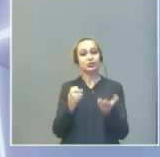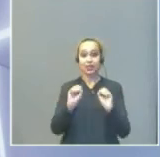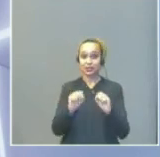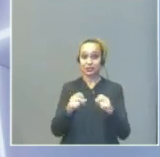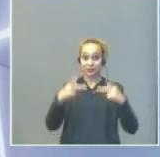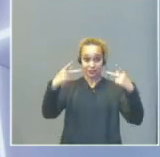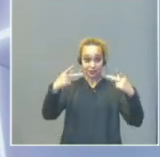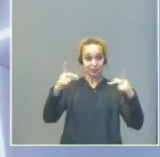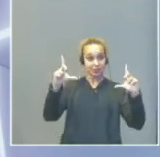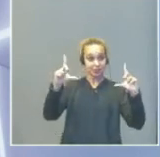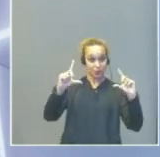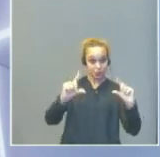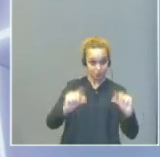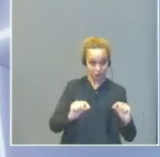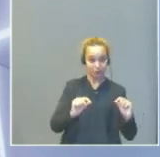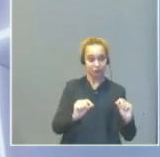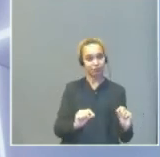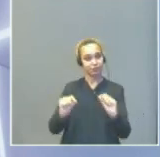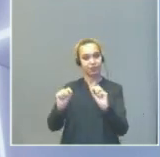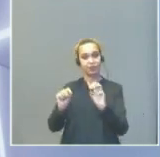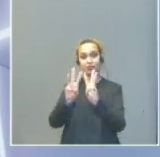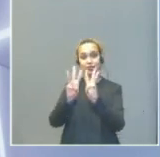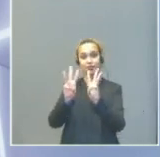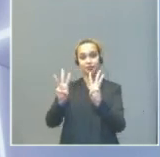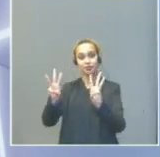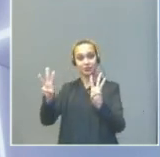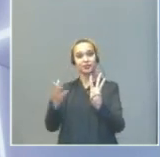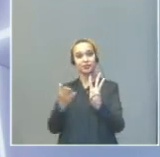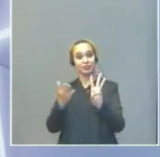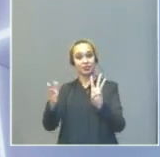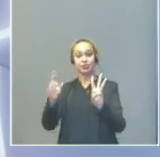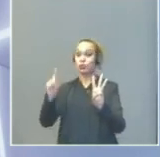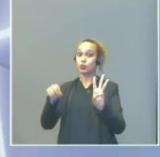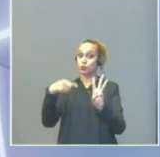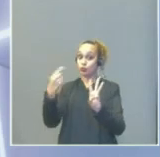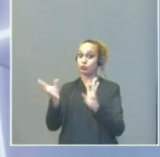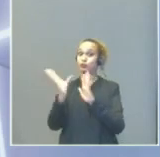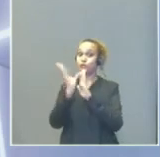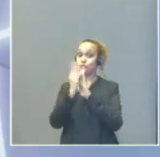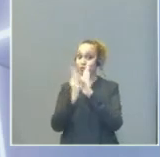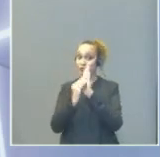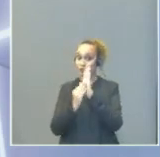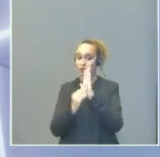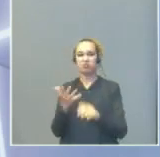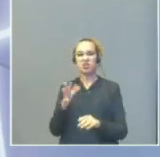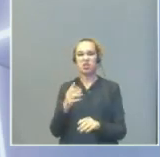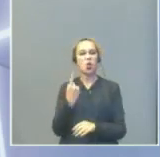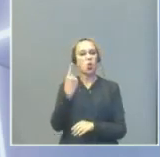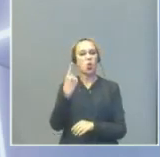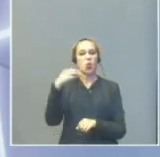link e voltar para o nosso hot site e acessar o próximo conteúdo. E daqui a mais ou menos um